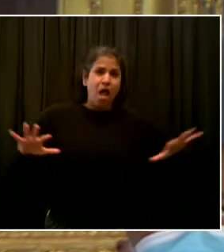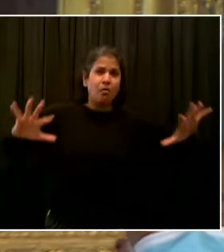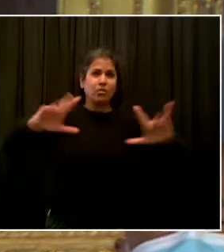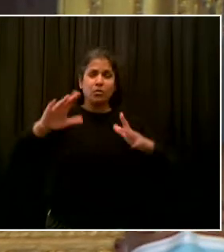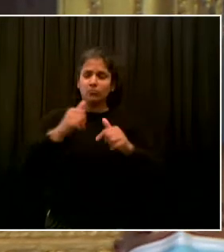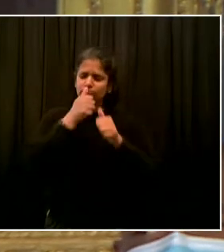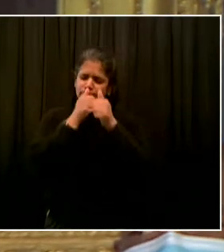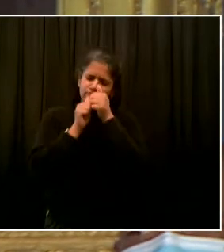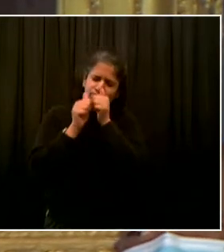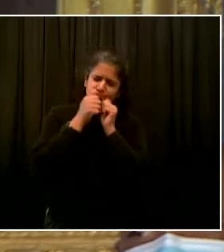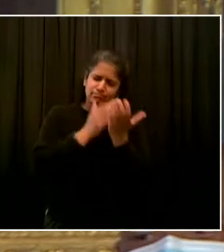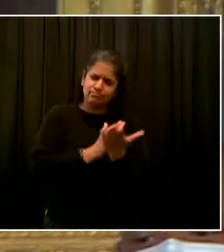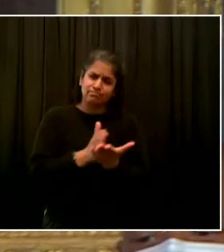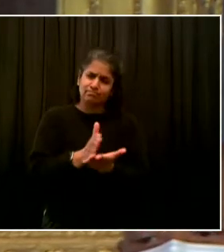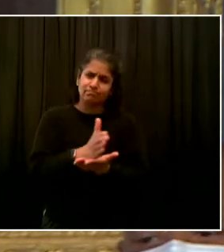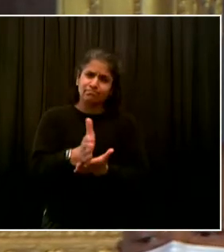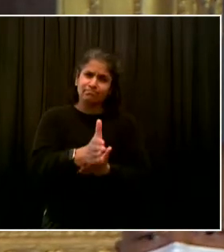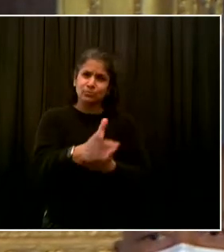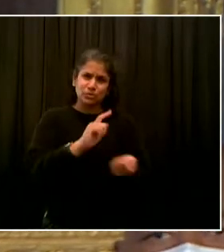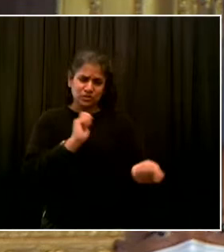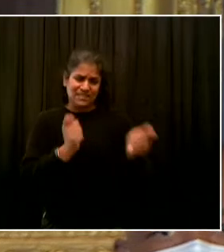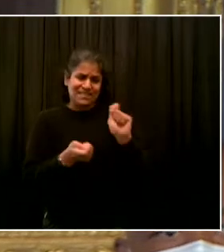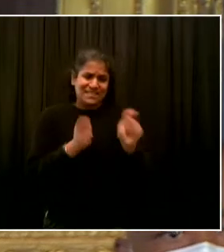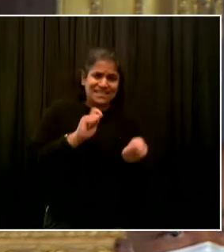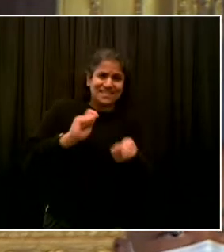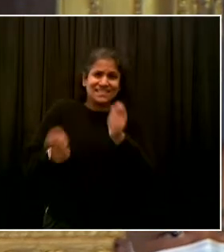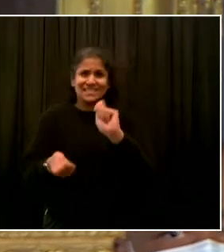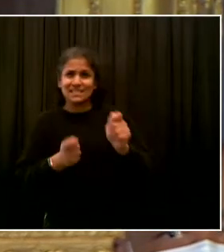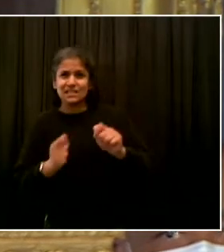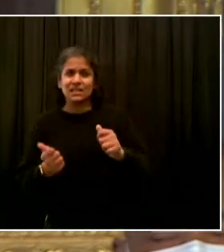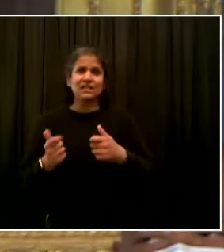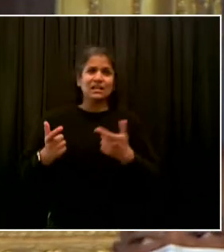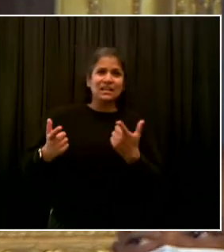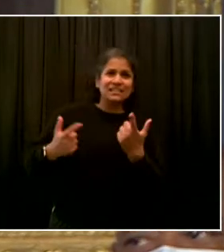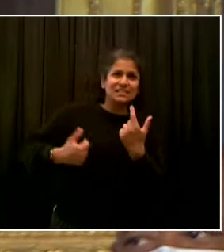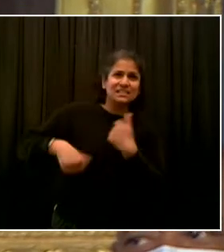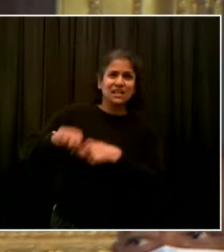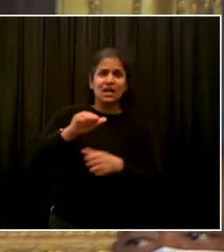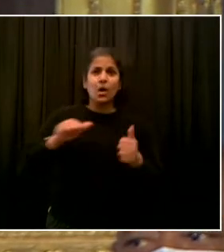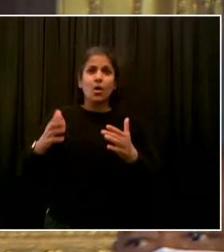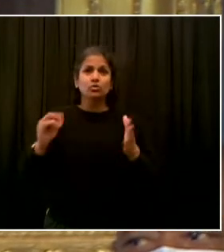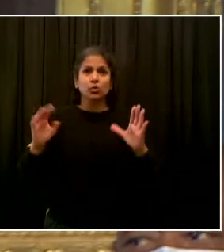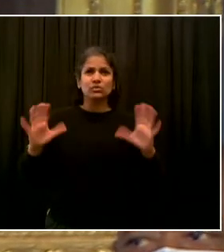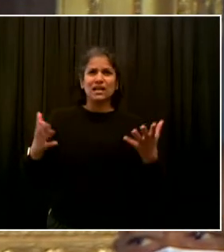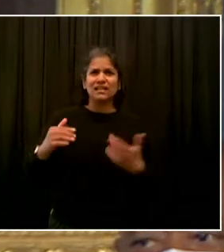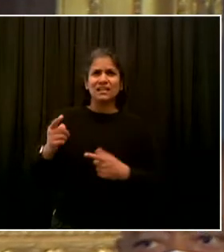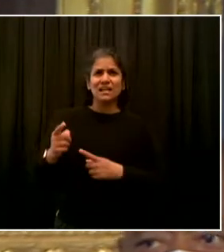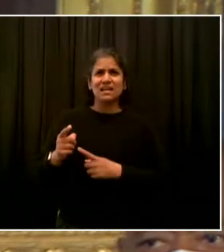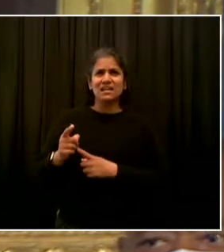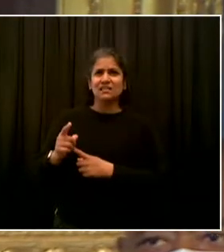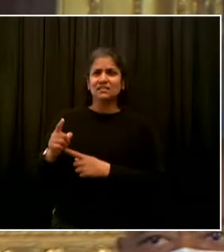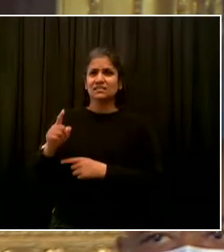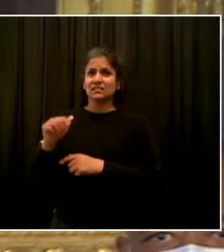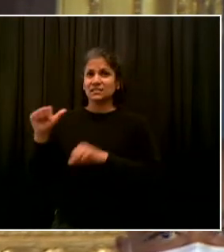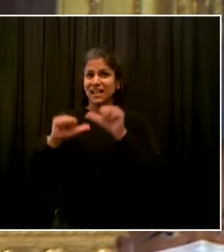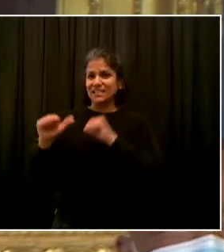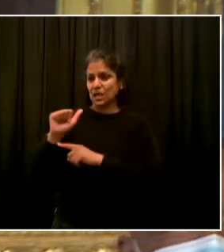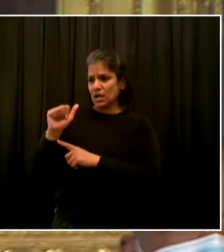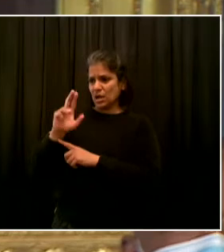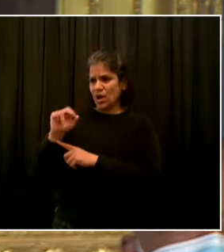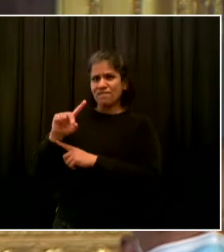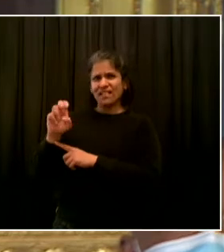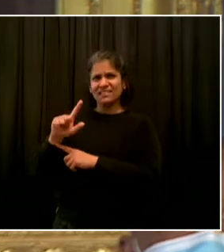and evolving science for an entirely novel disease. Patience with the changing landscape of